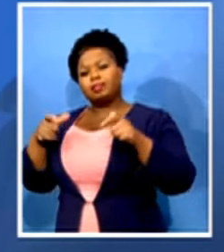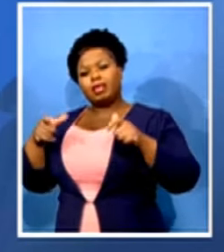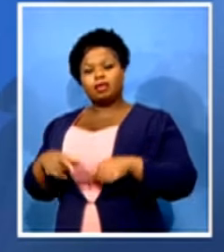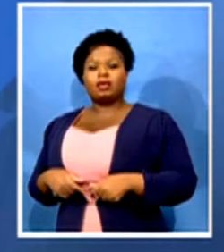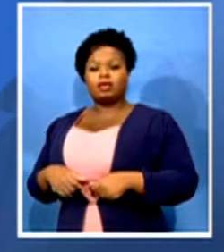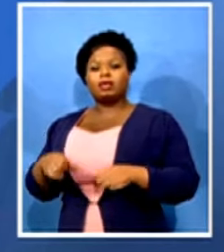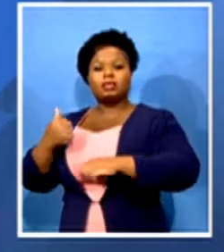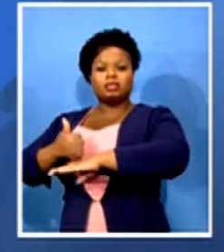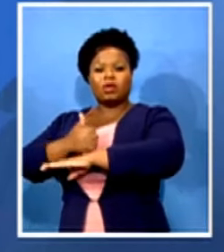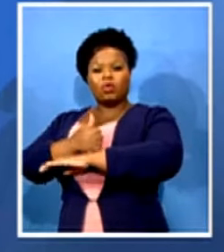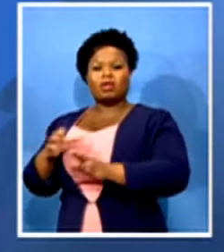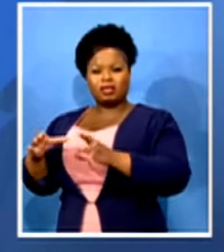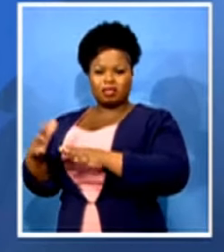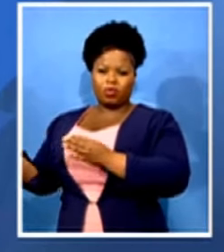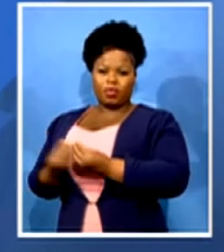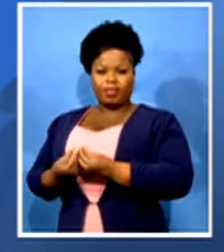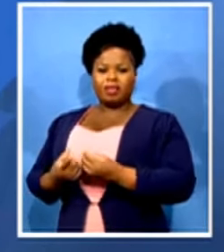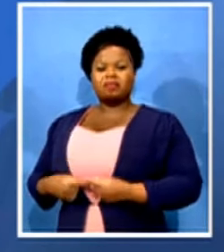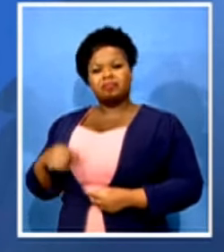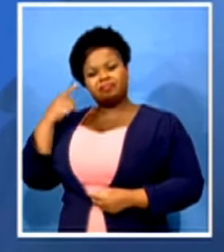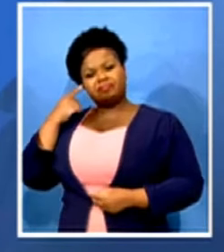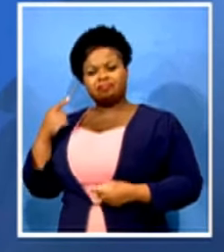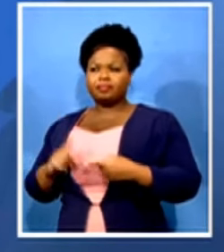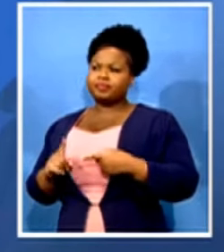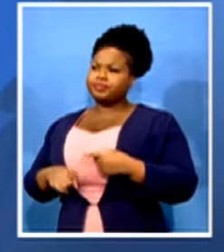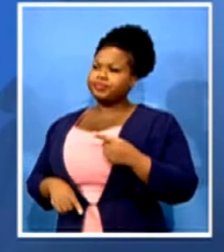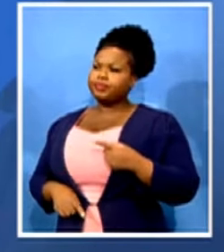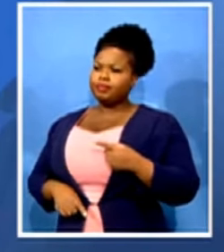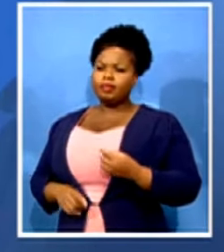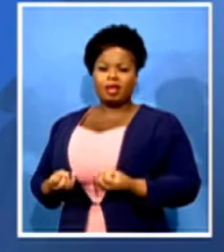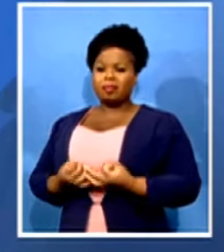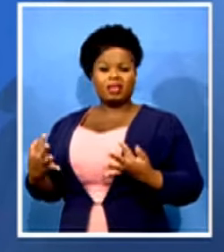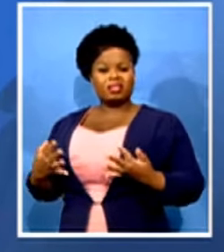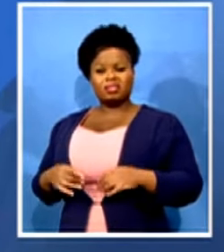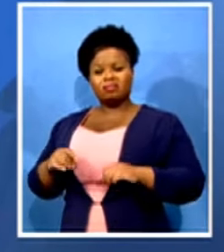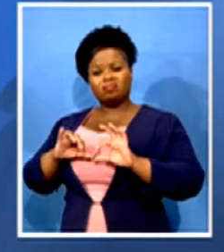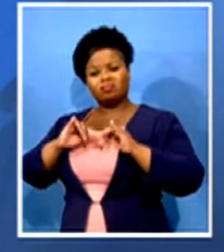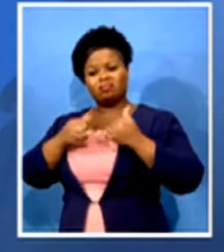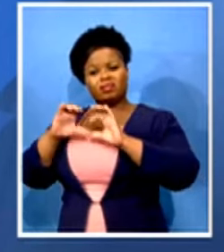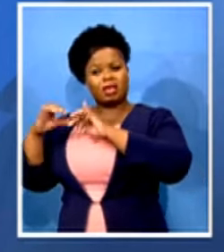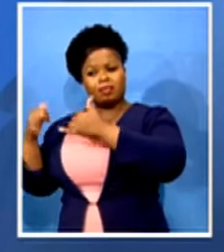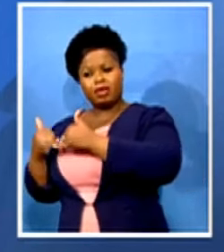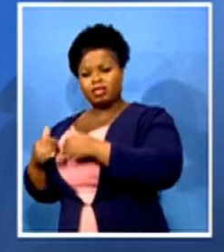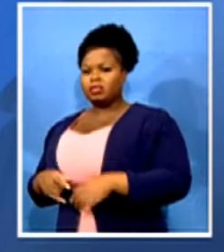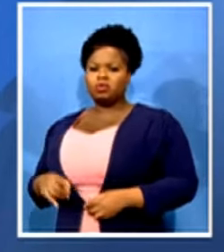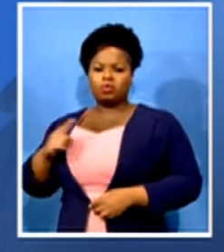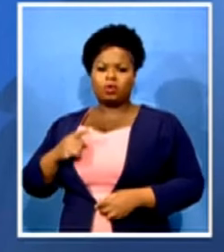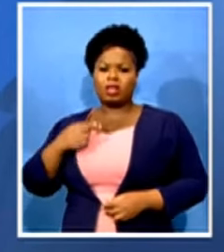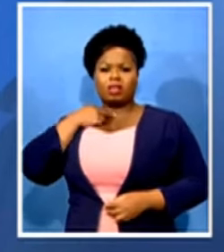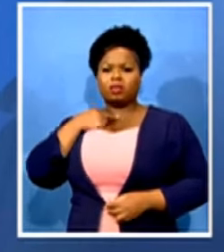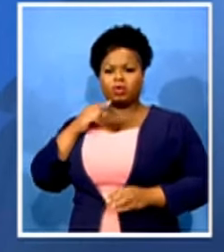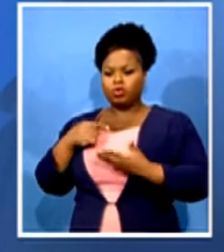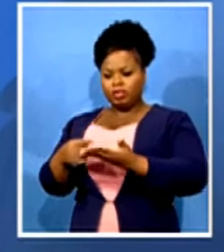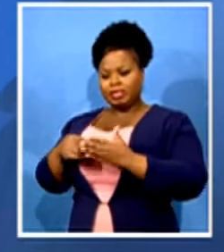combination application with many various aspects to it. We can't, unfortunately, discuss the contents of that case until the papers are